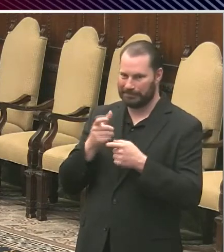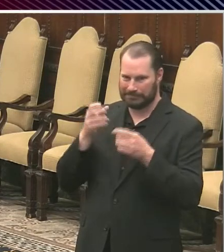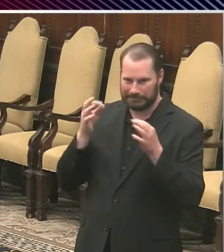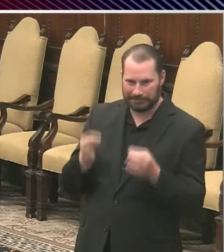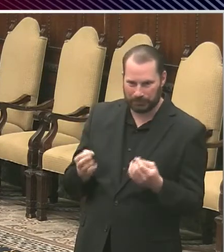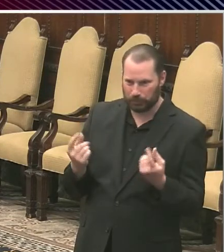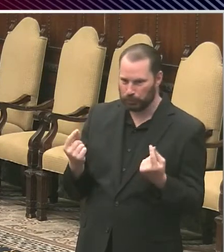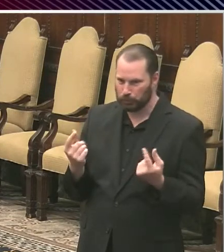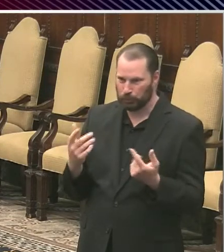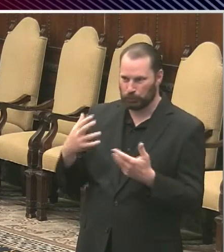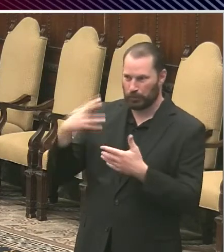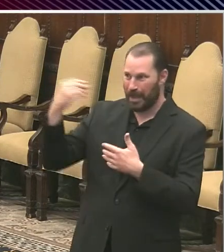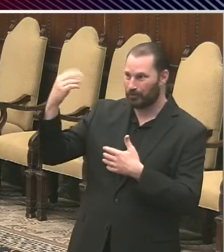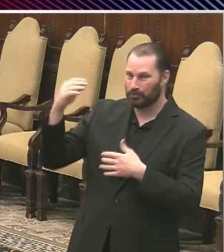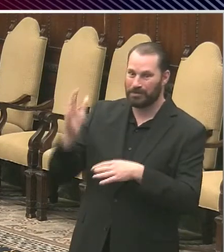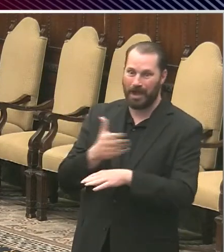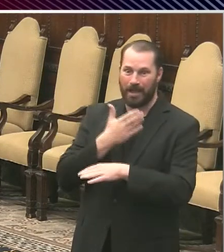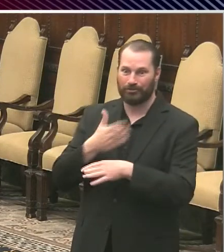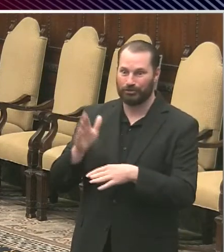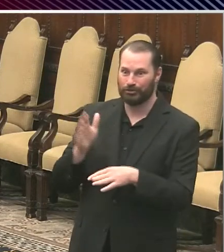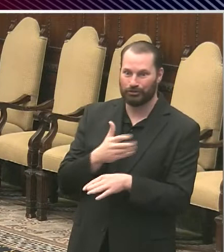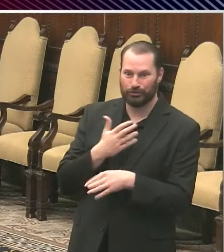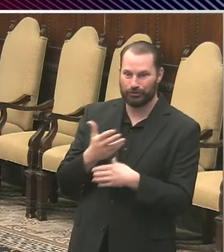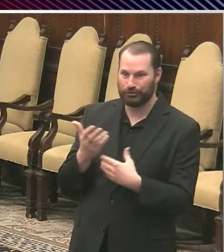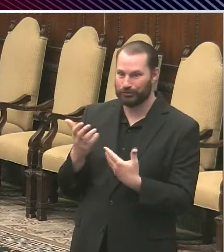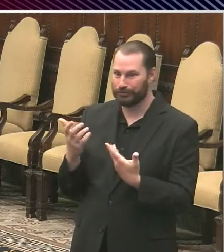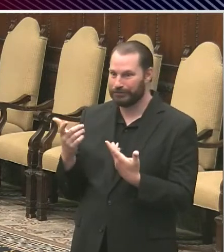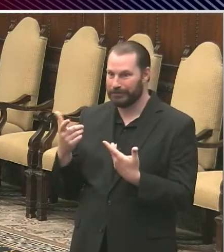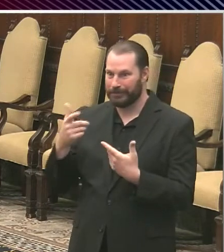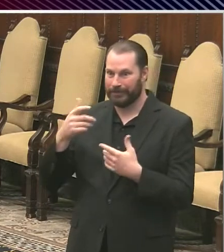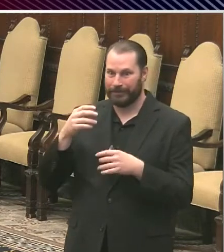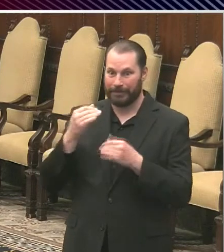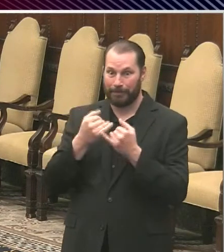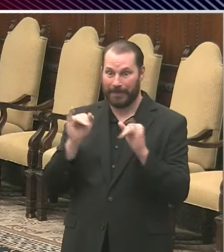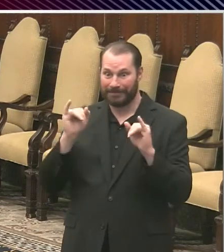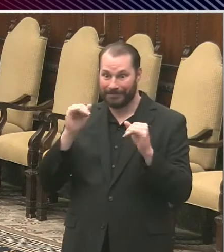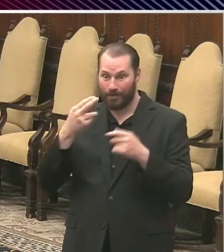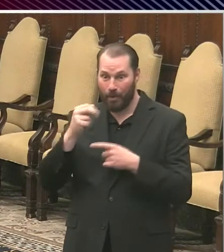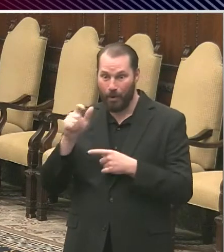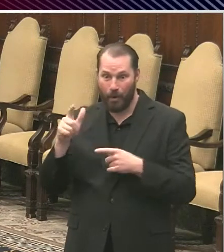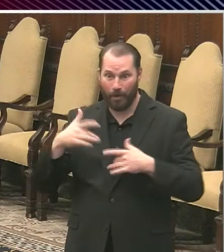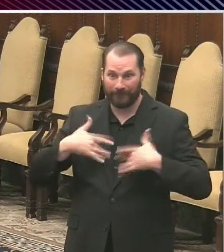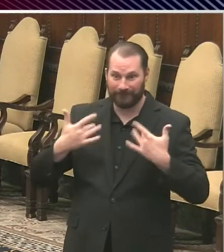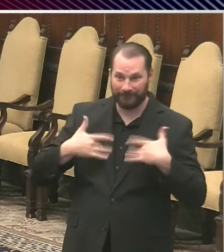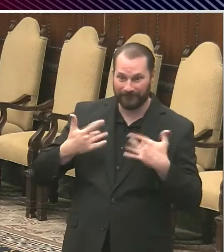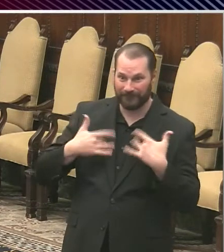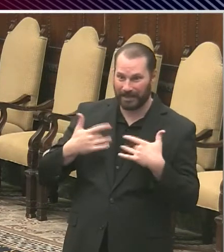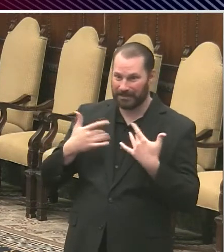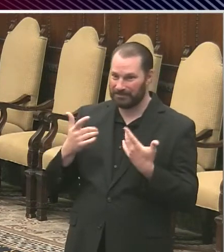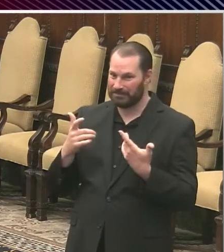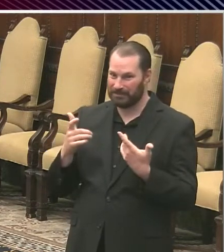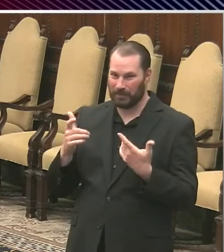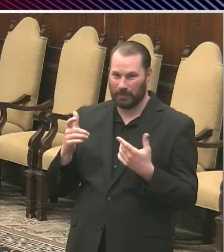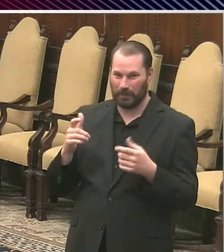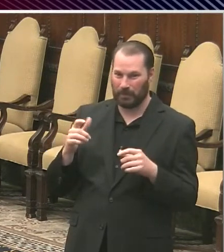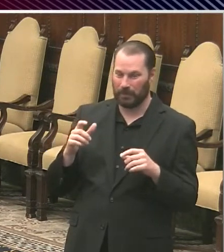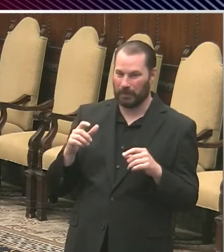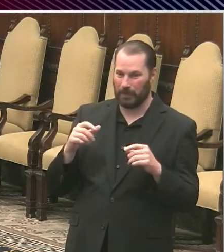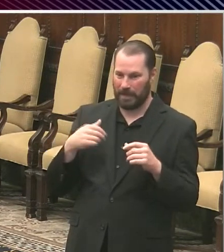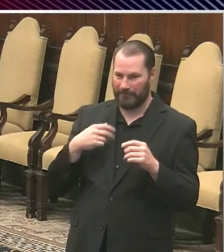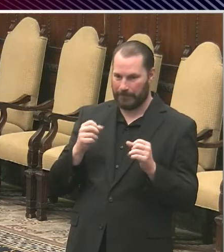front of Independence Hall. We have to make those arrangements in advance, so we're not ready to say yet, but it's getting a little too